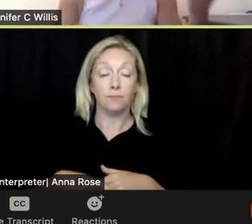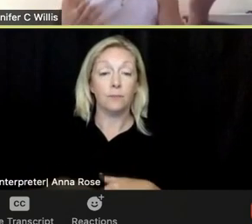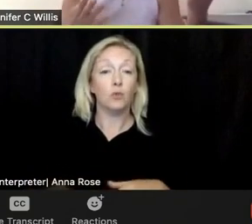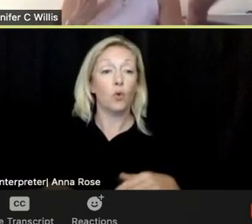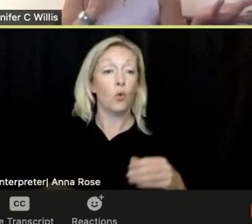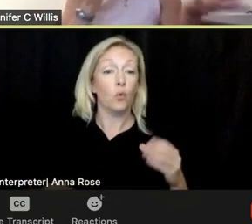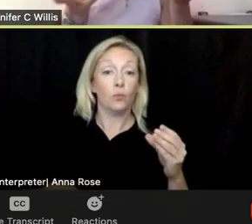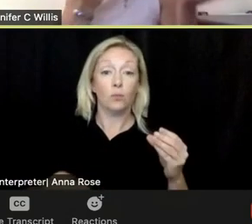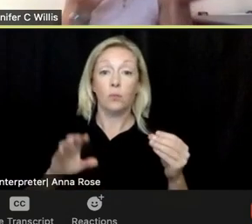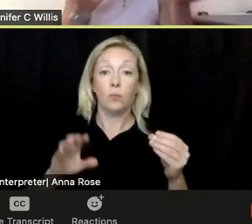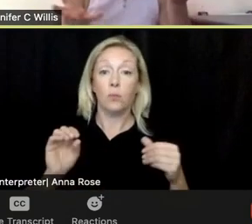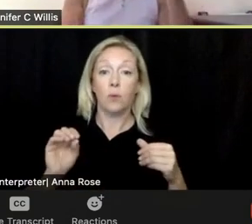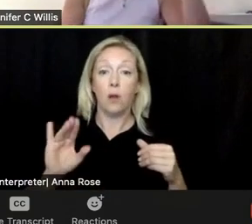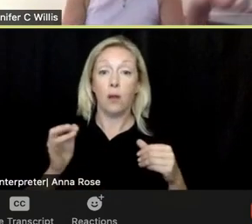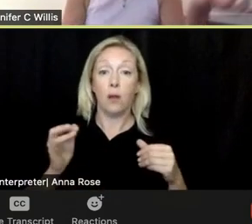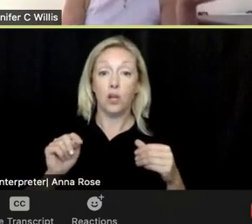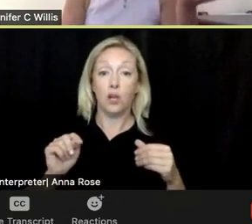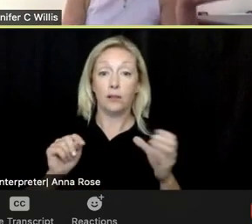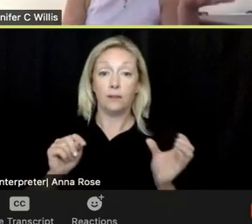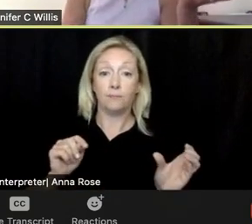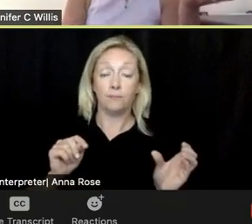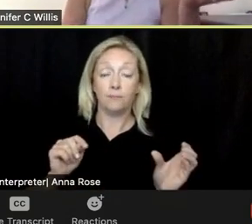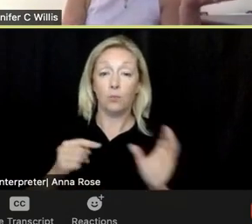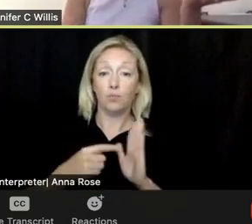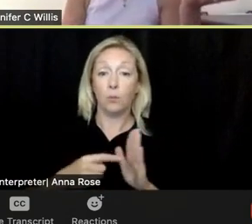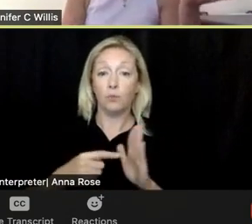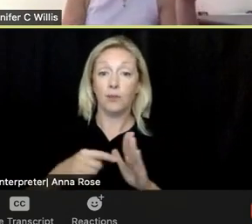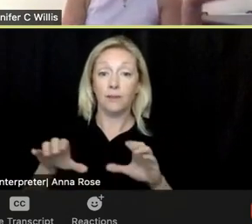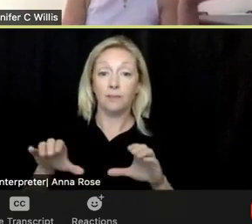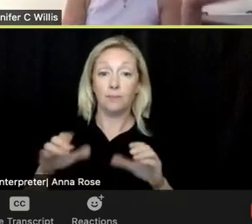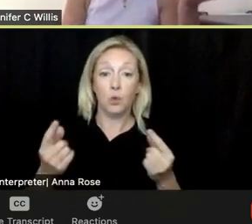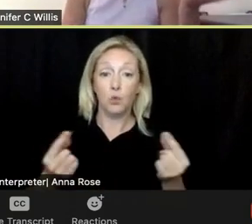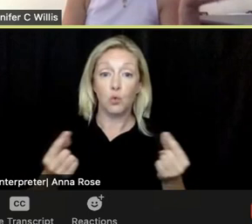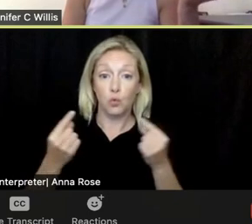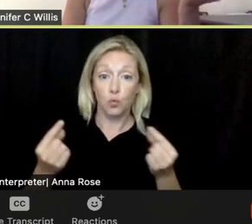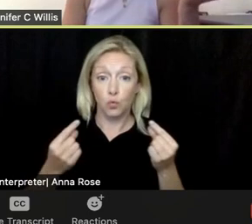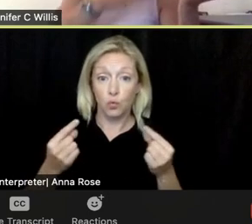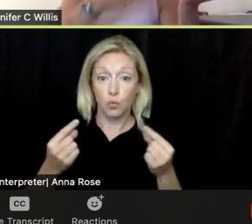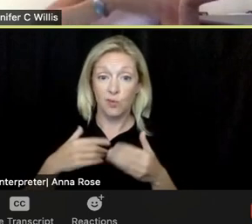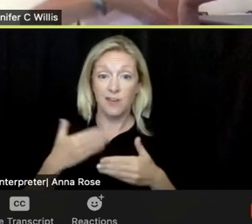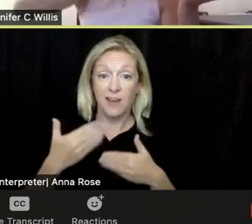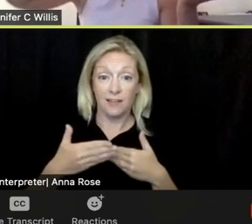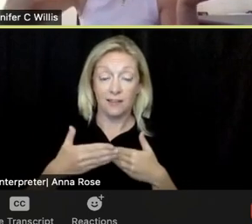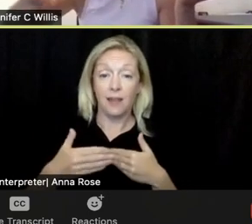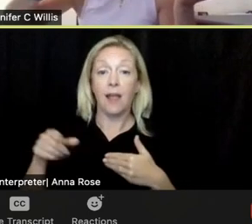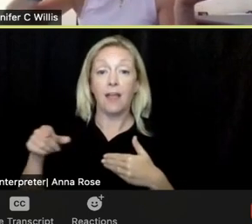So you'll see here there's 2 distinct bins, one with the object that represents the next activity